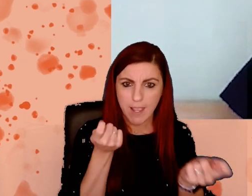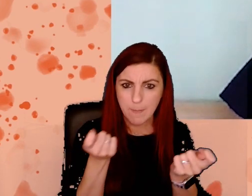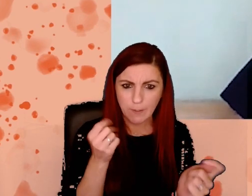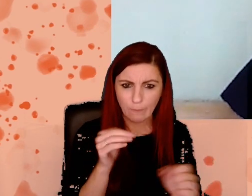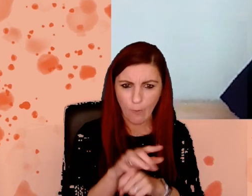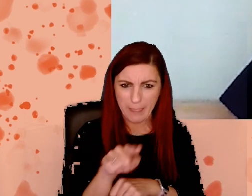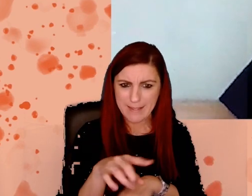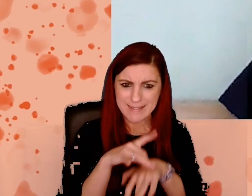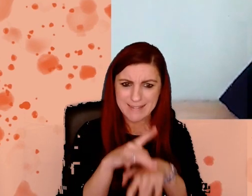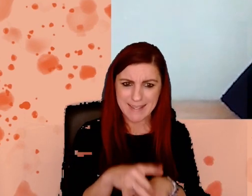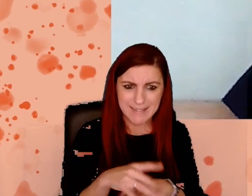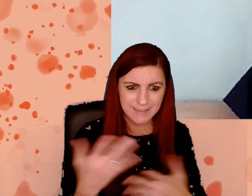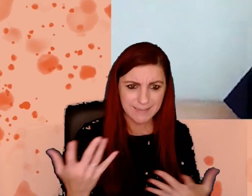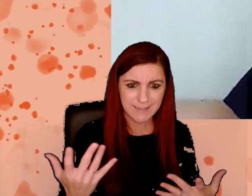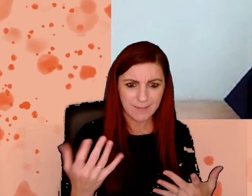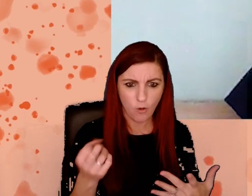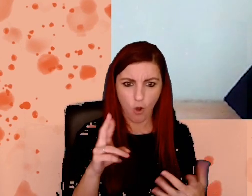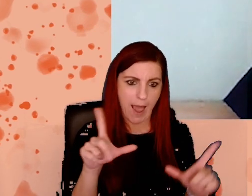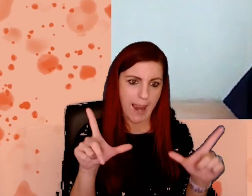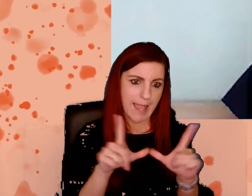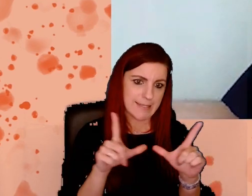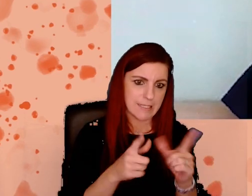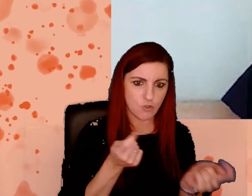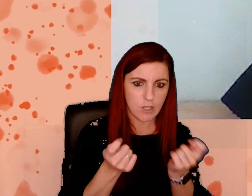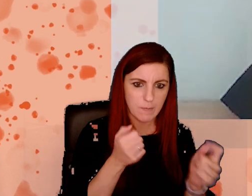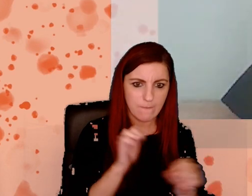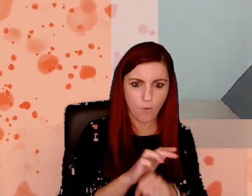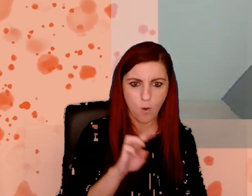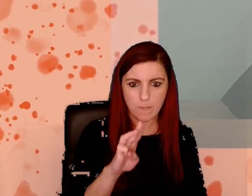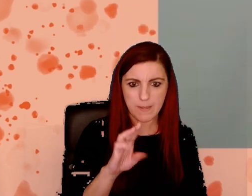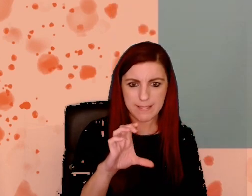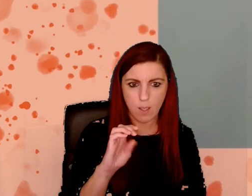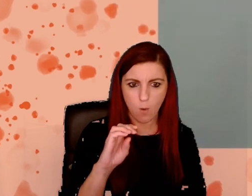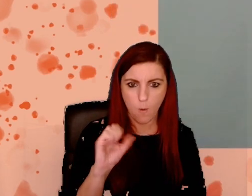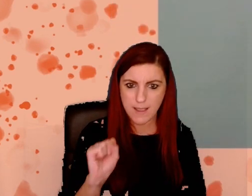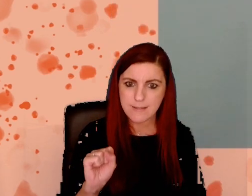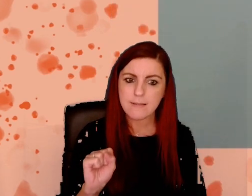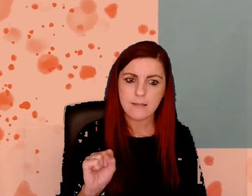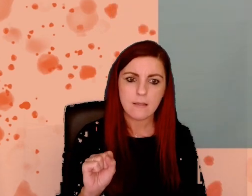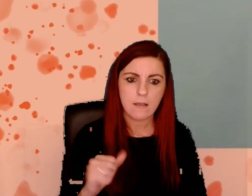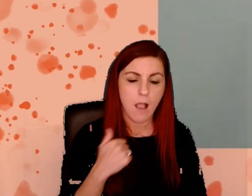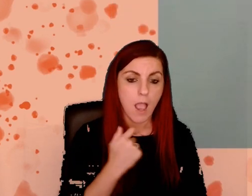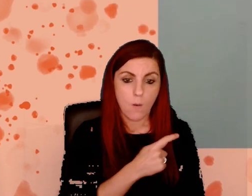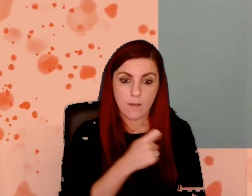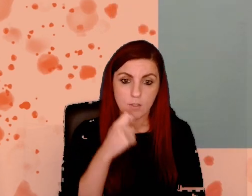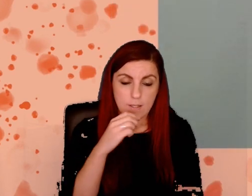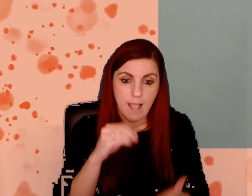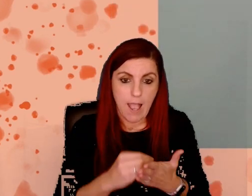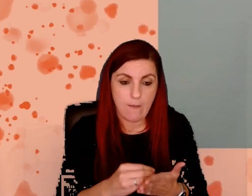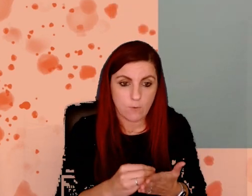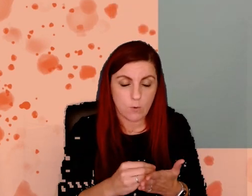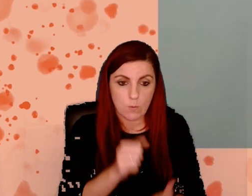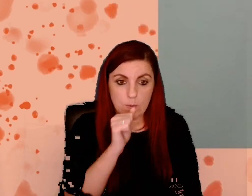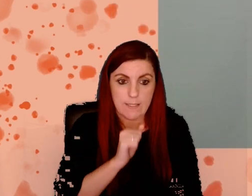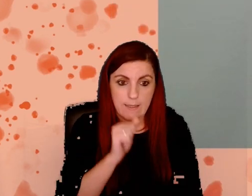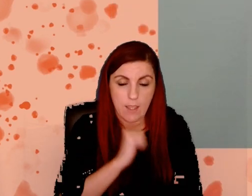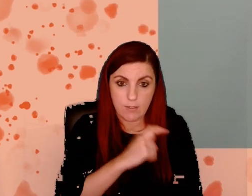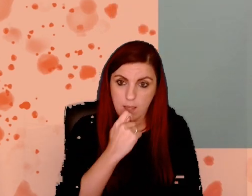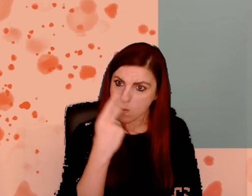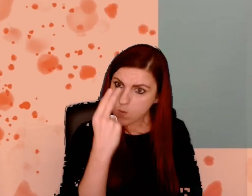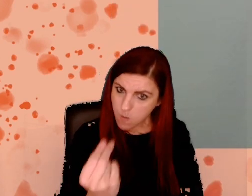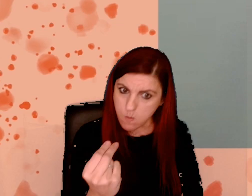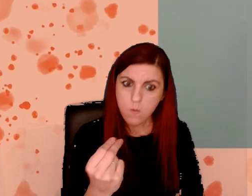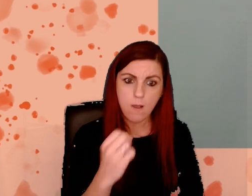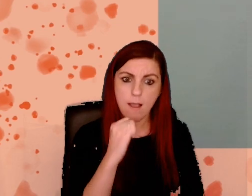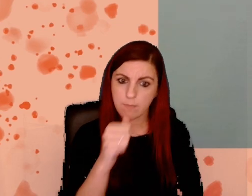treatment for it, a licensed treatment for specifically for PCOS. I would say you just have to sit there and say, no,